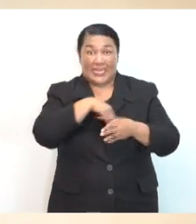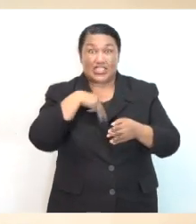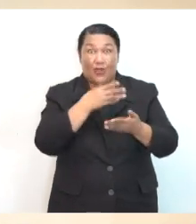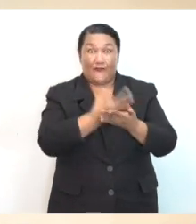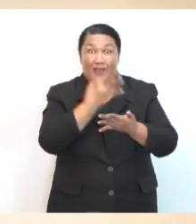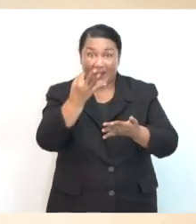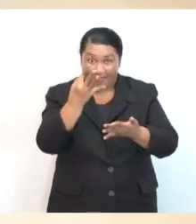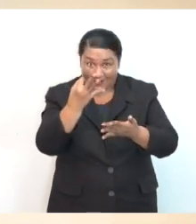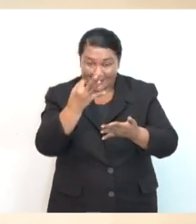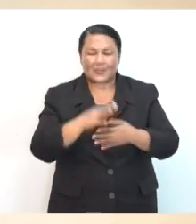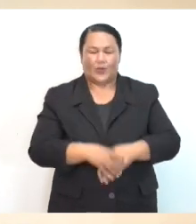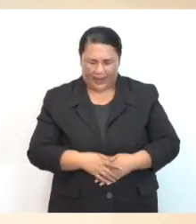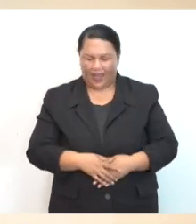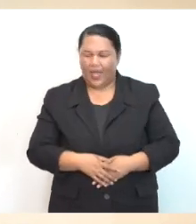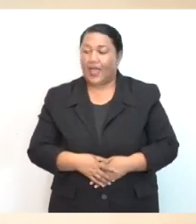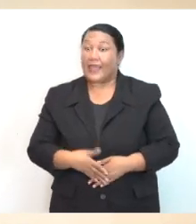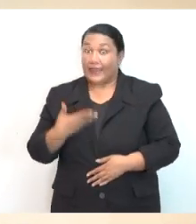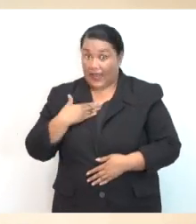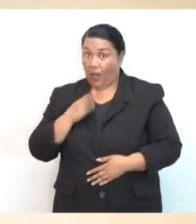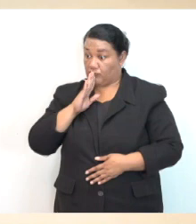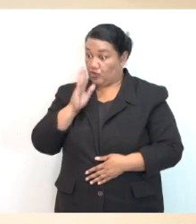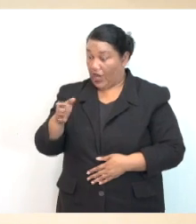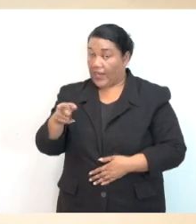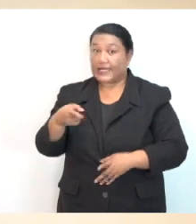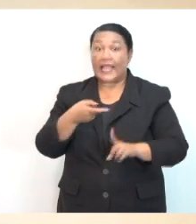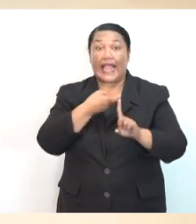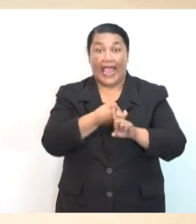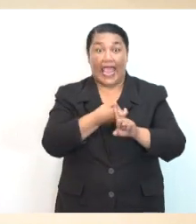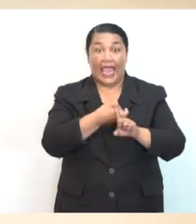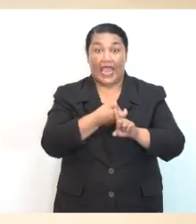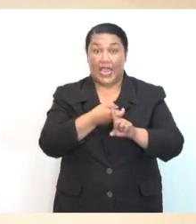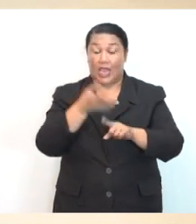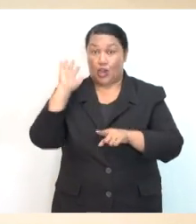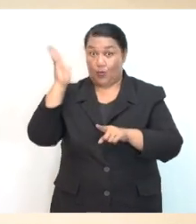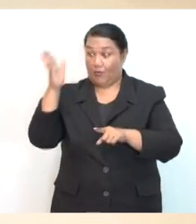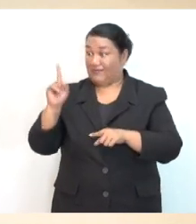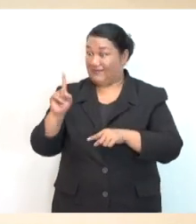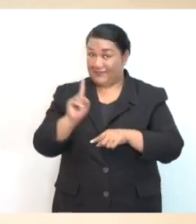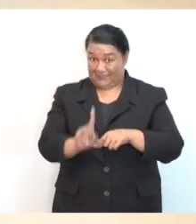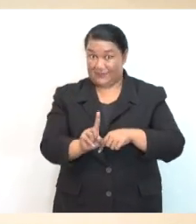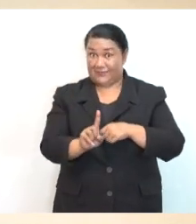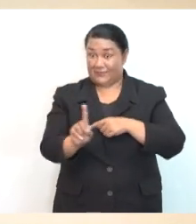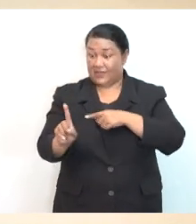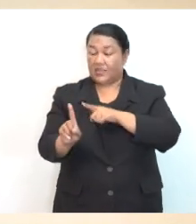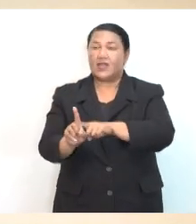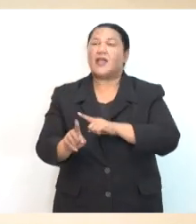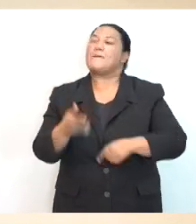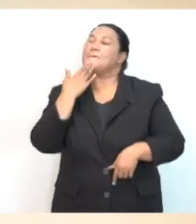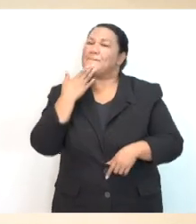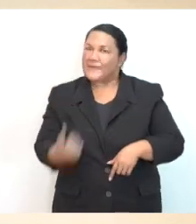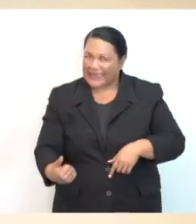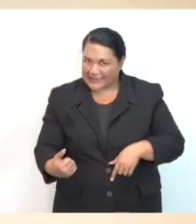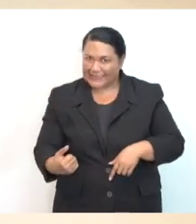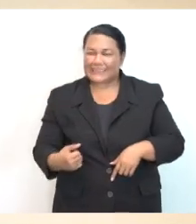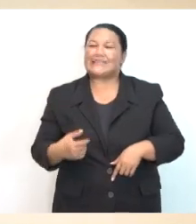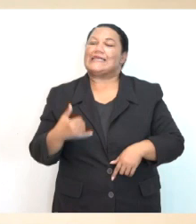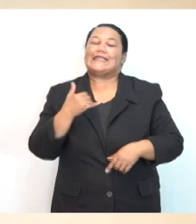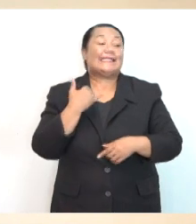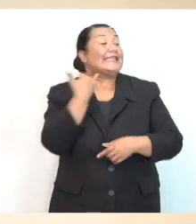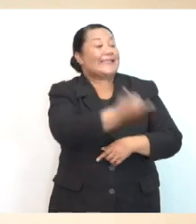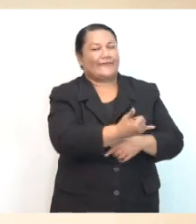re-employment. We recognize the critical role of ATS and Fiji Airways. Mr. Qayyum should cease his baseless allegation trying to incite